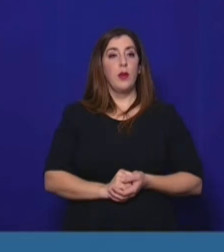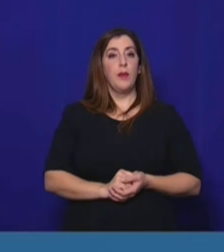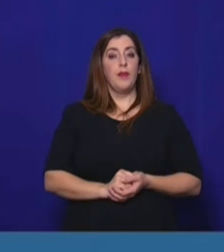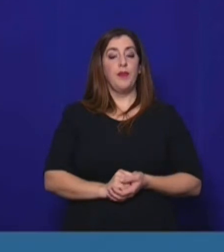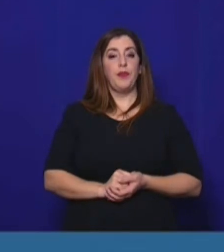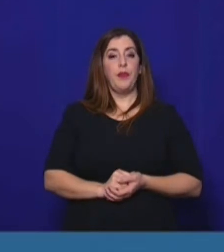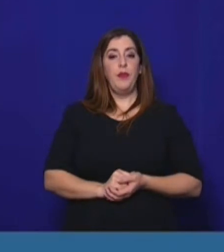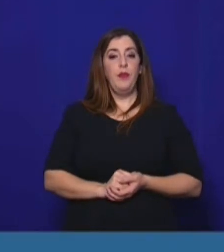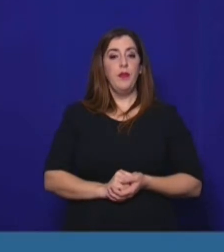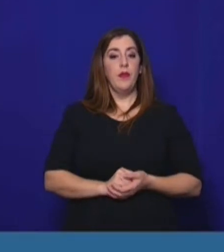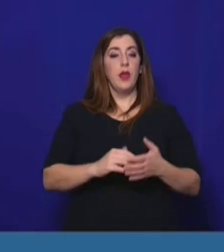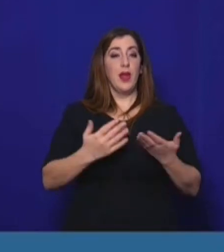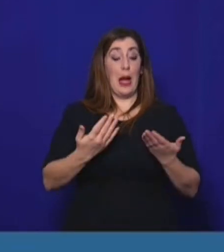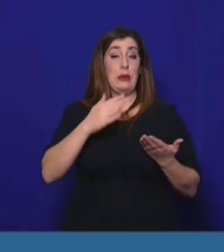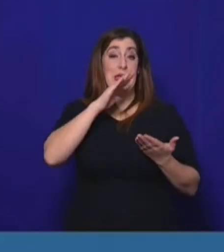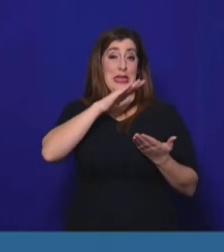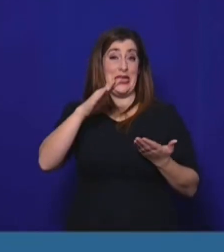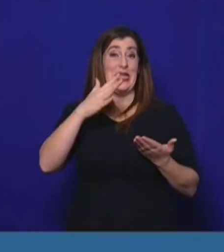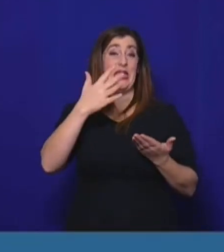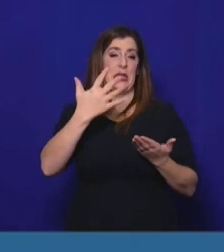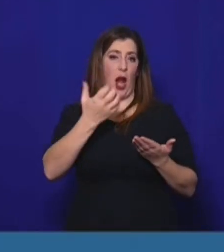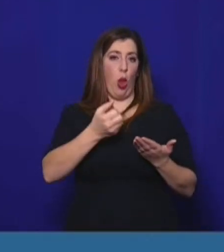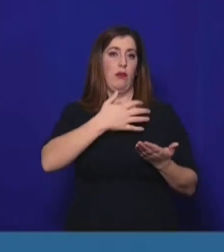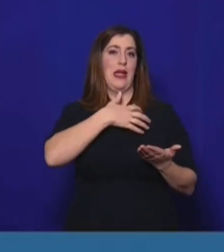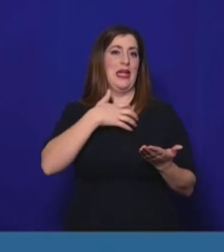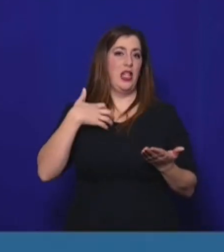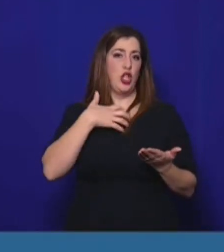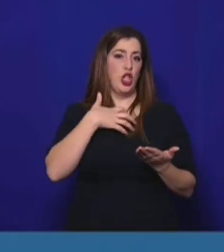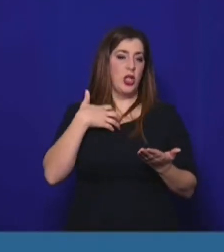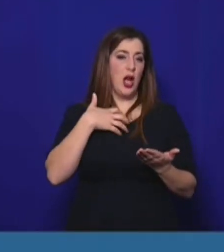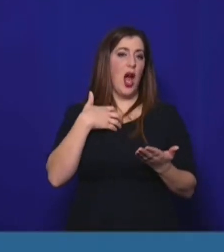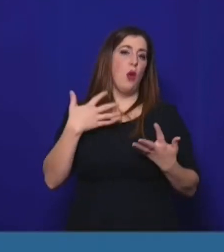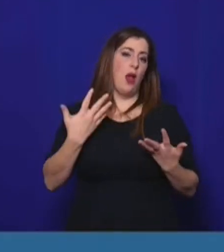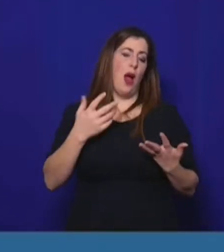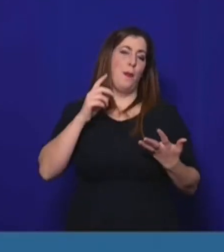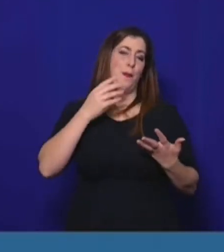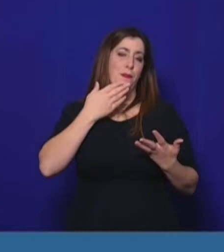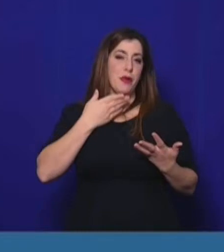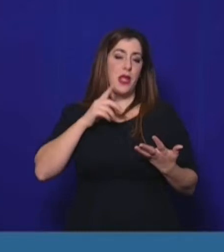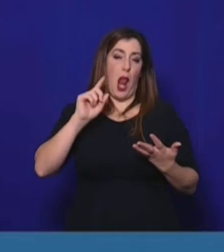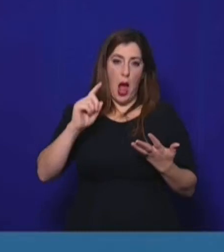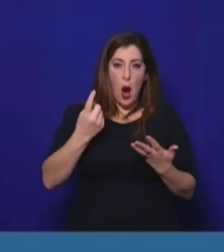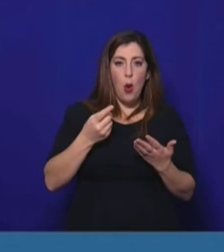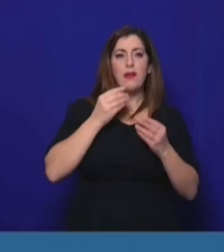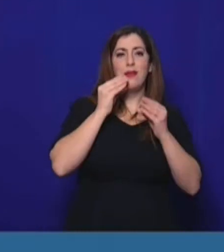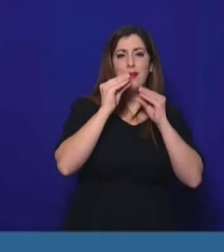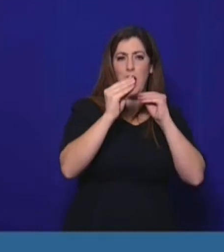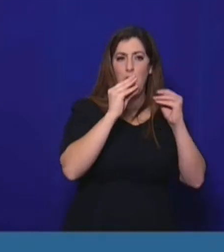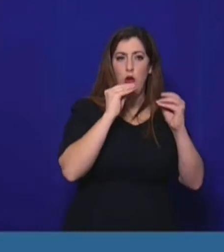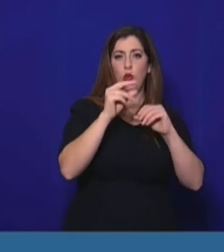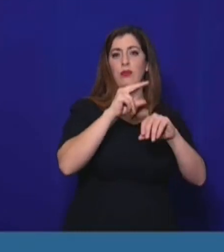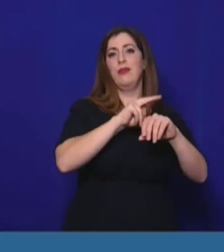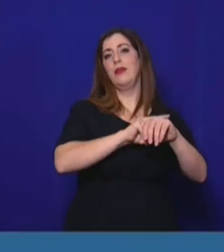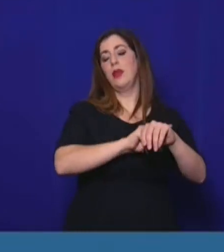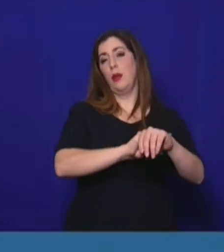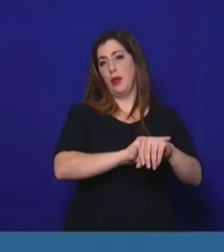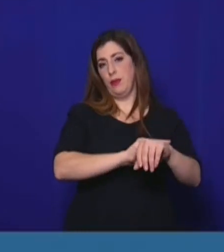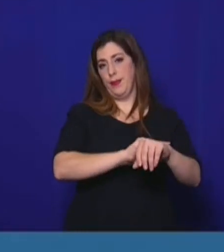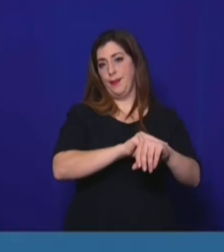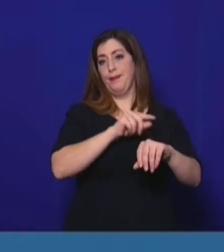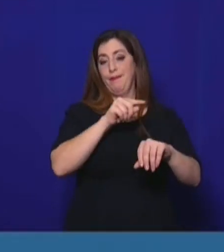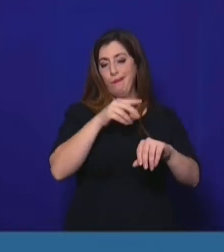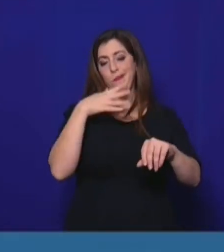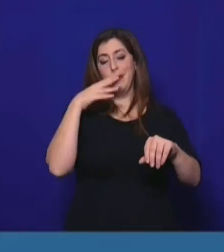injectable. Dawn in-nies li kellhom din kundizzjoni nappellalhom kellmu lit-tabib tagħkom u